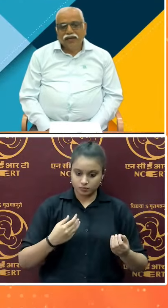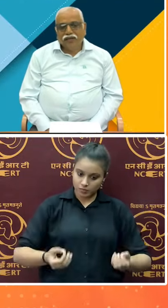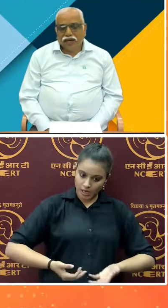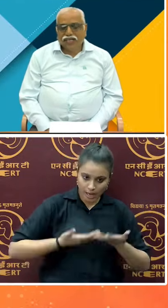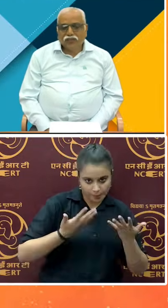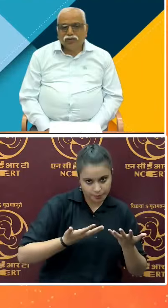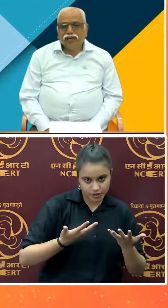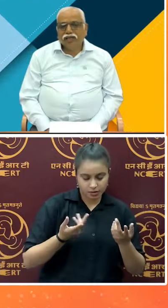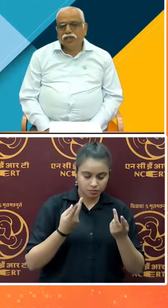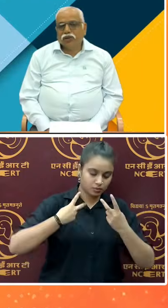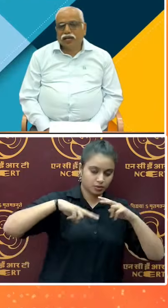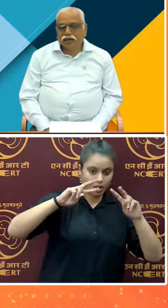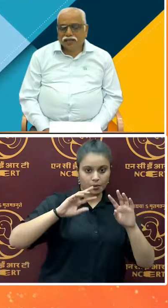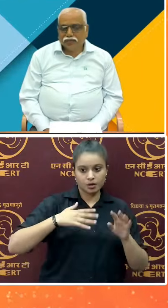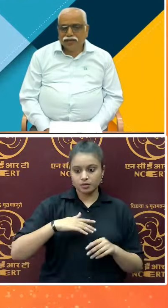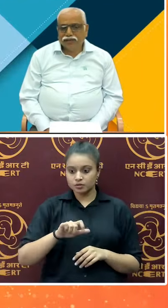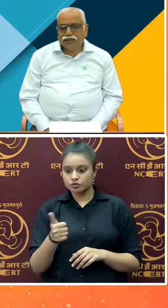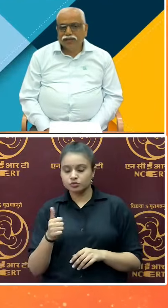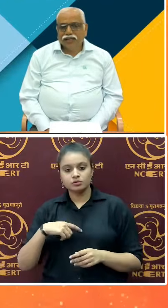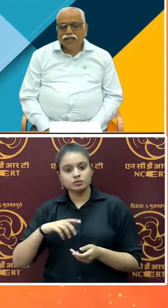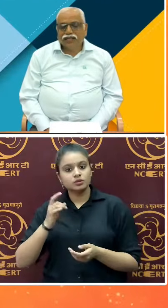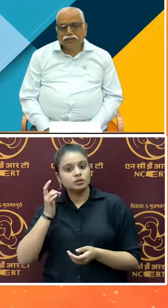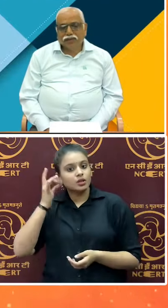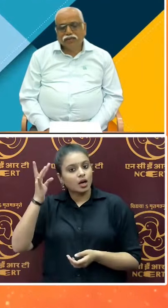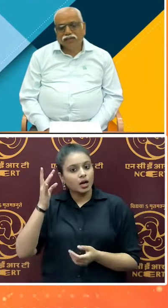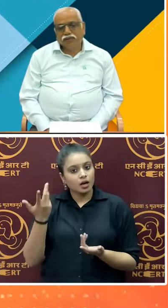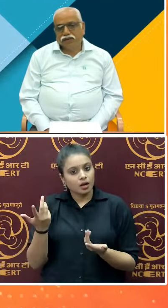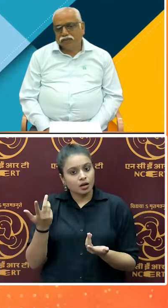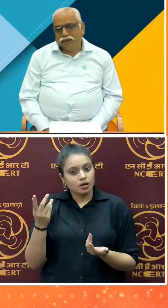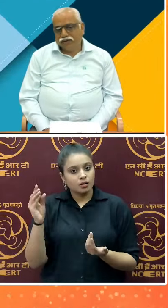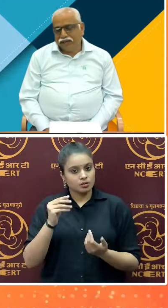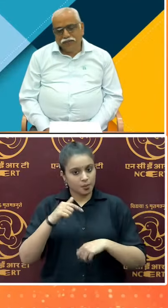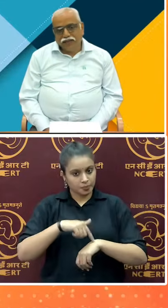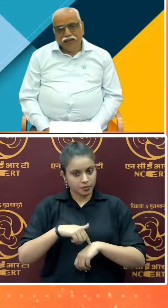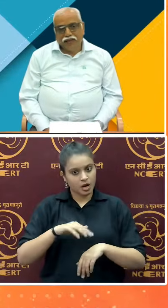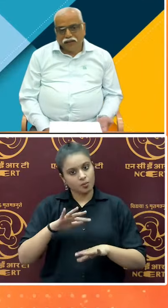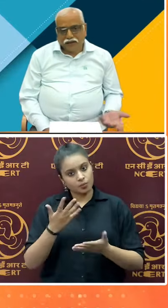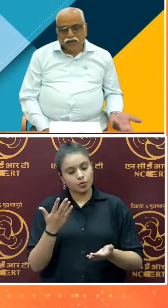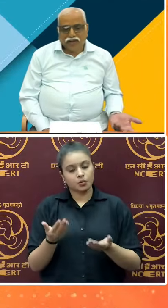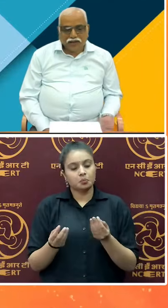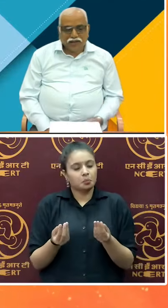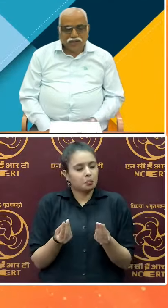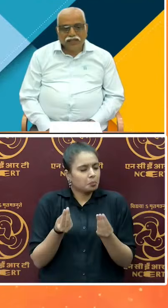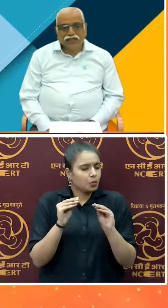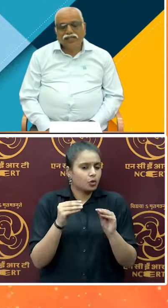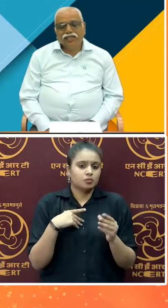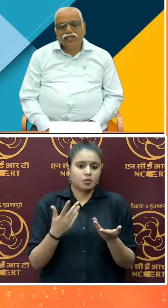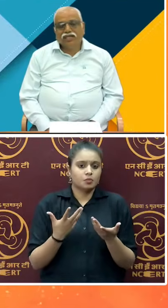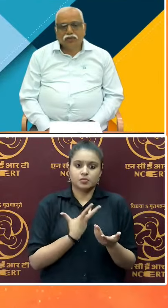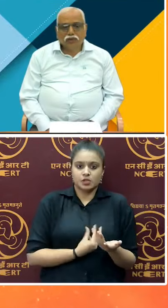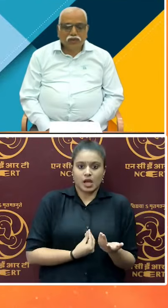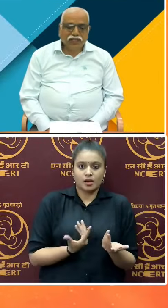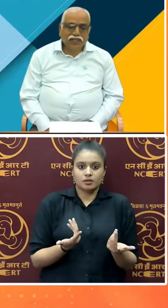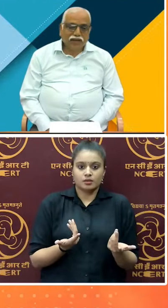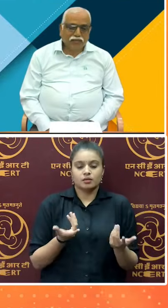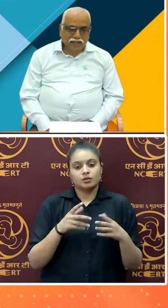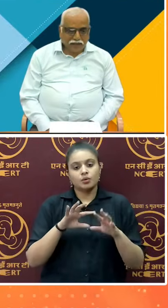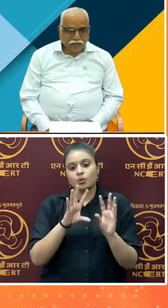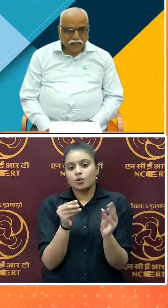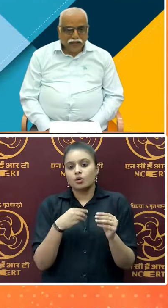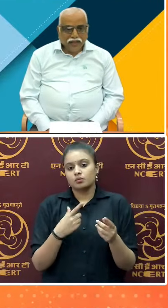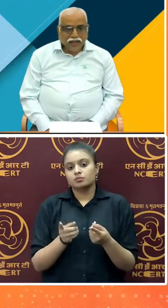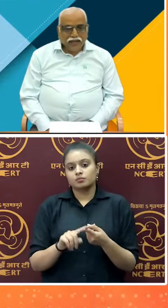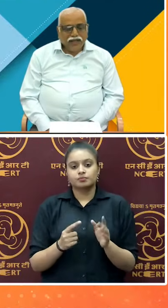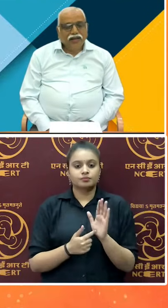happy, very next moment they show the aggression behaviors, and sometimes they become very, very naughty also. So it is these kinds of mood swings can be